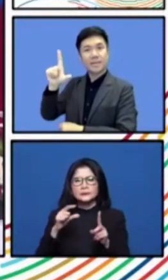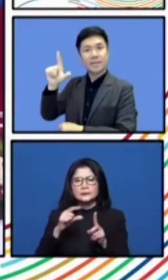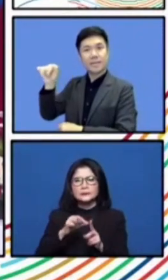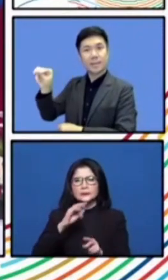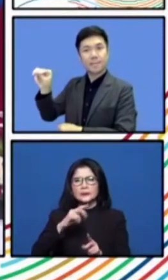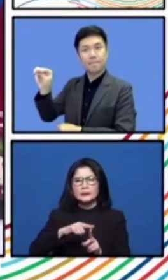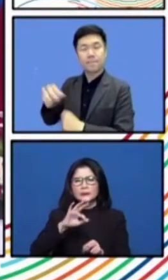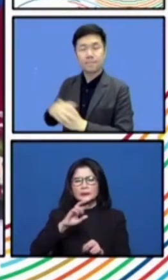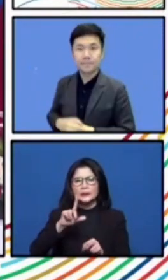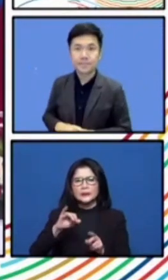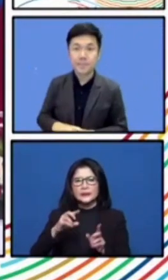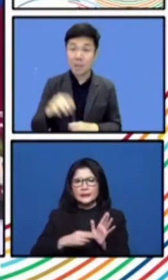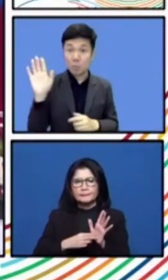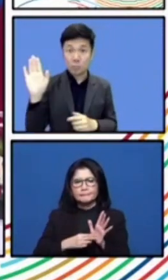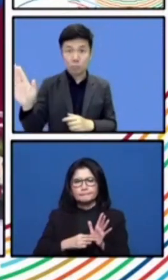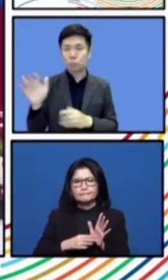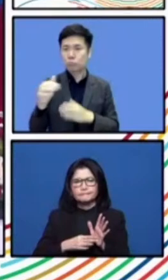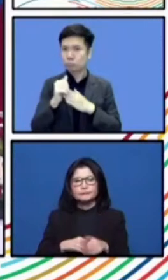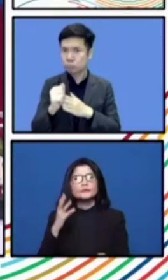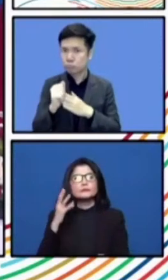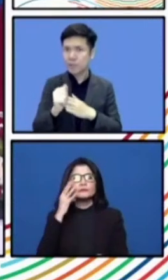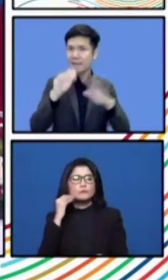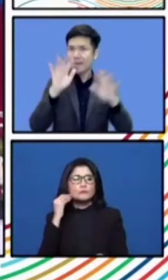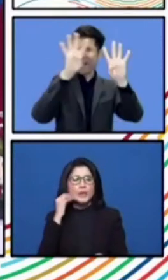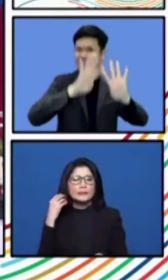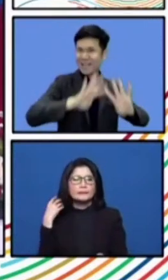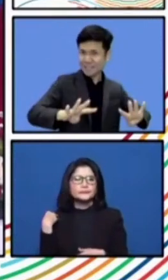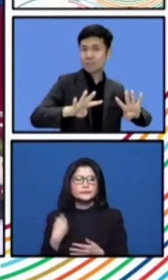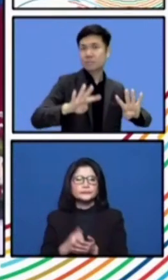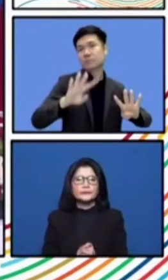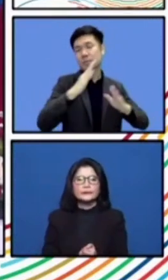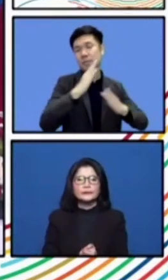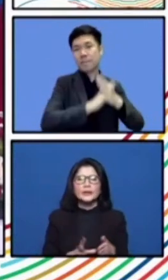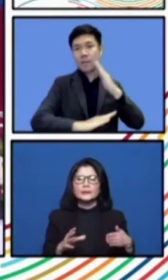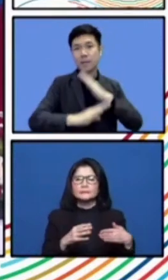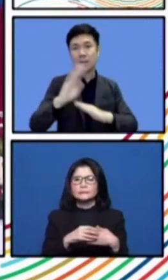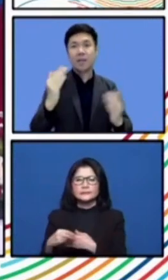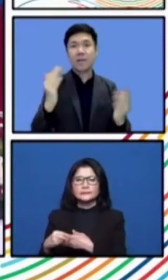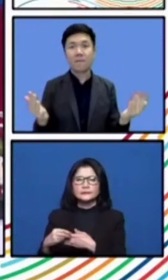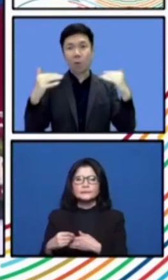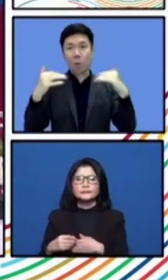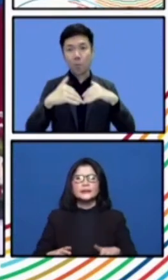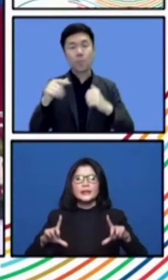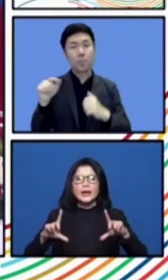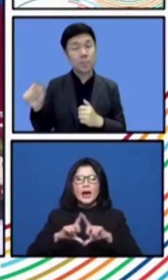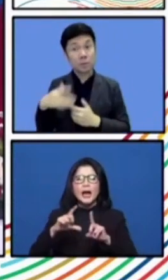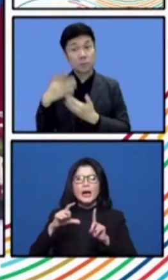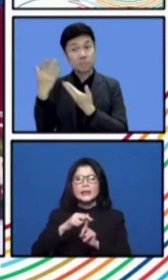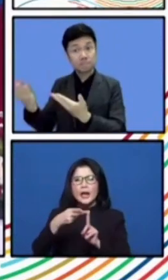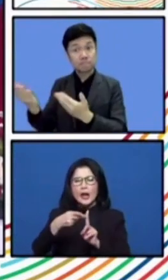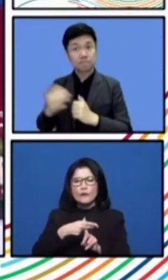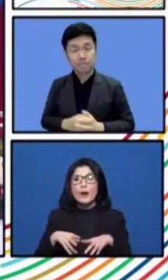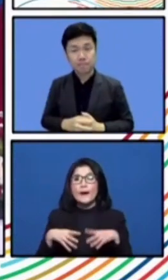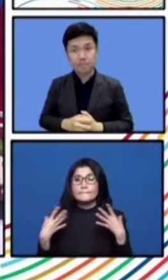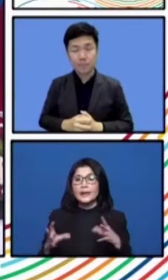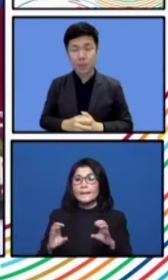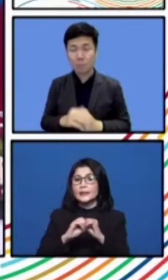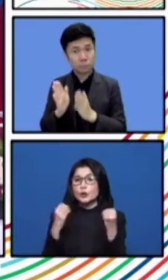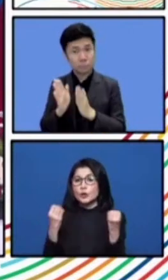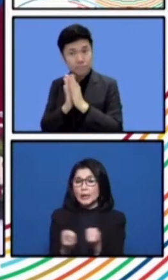experience leading the asean disability forum how can organizations of person with disability